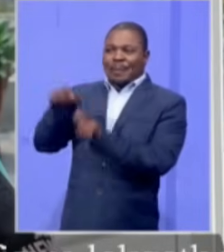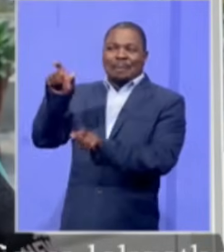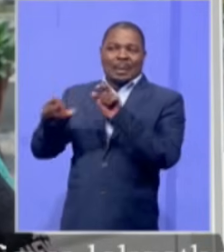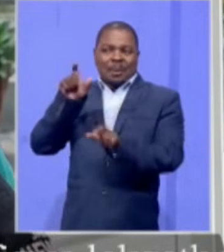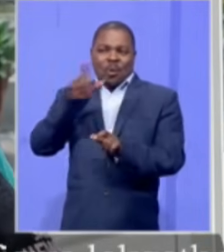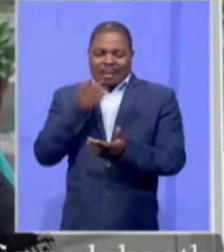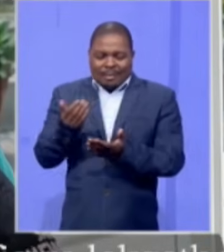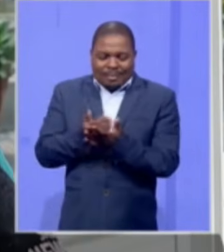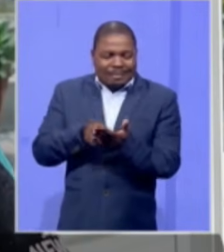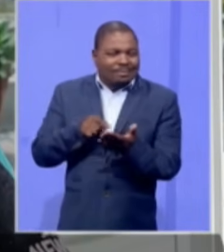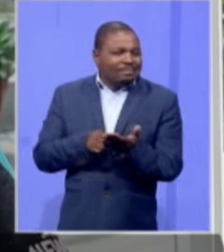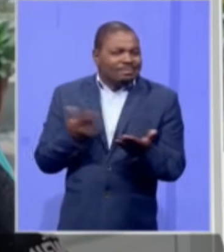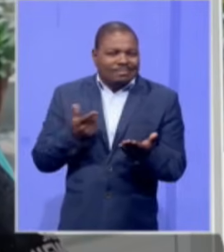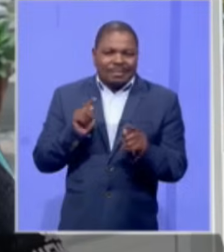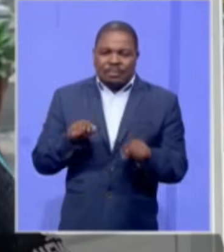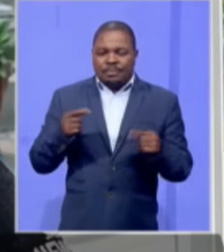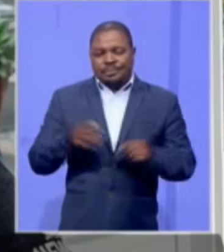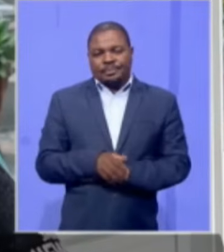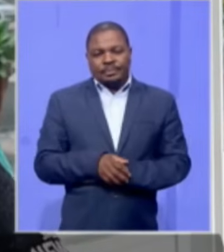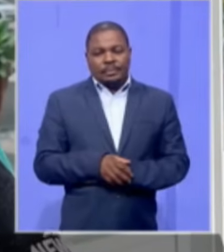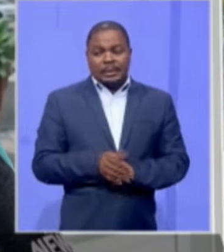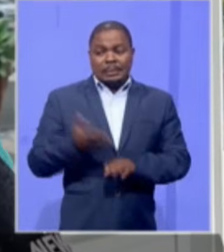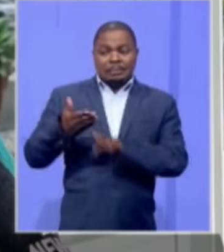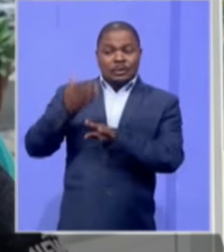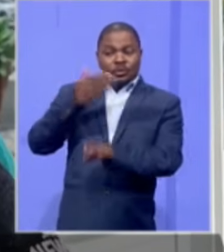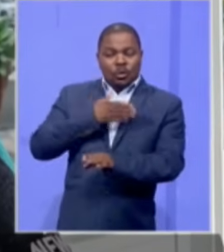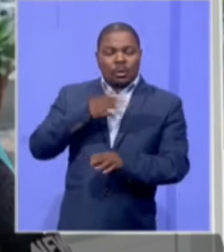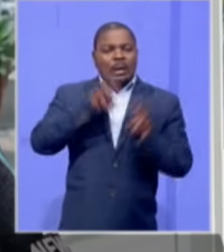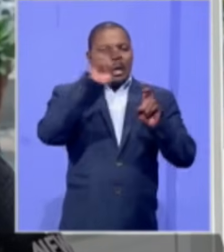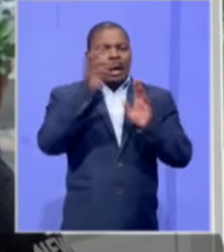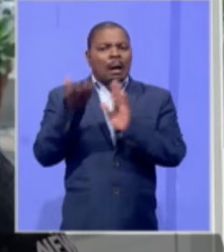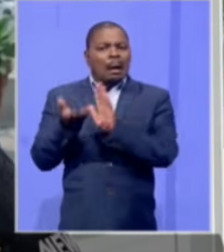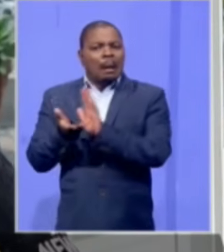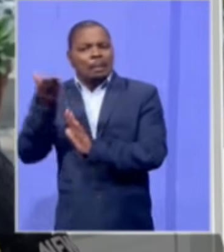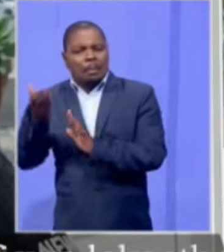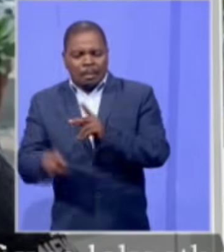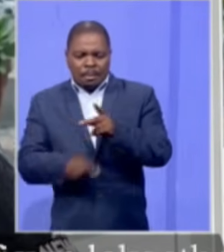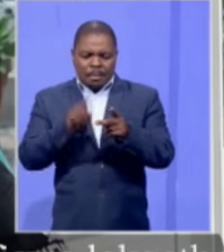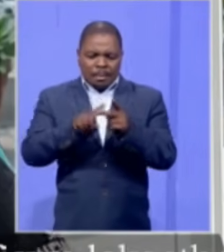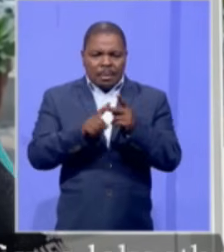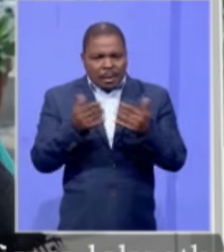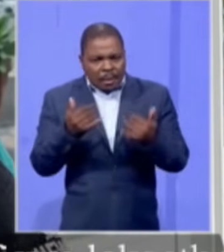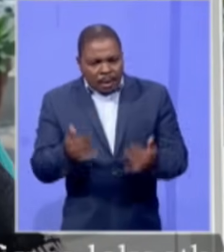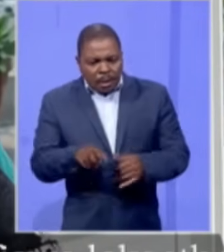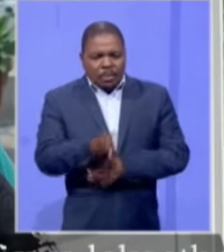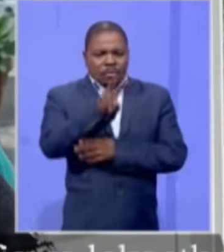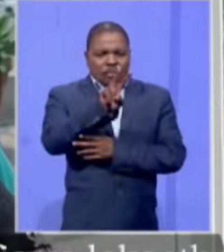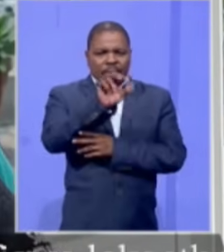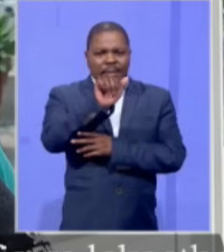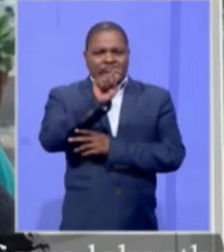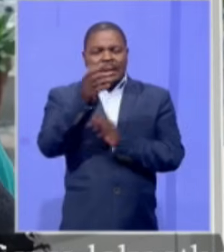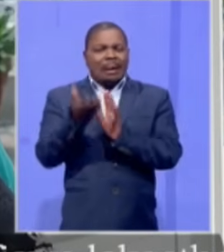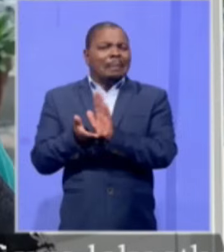ka ge ba ile ba ama ke koketso ya motlakase gabe di bile ba ama ke koketso ya VAT. Bjale re ka bona mafellong go e ba